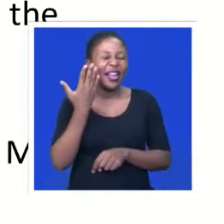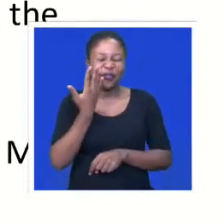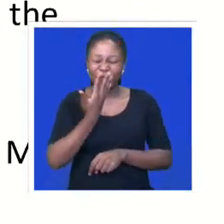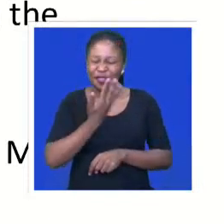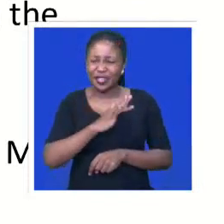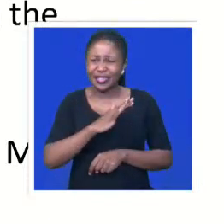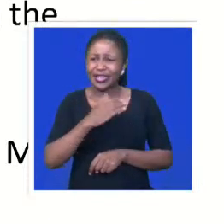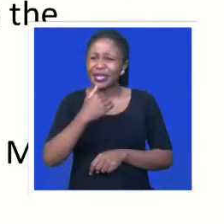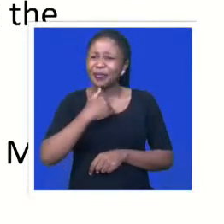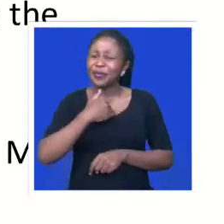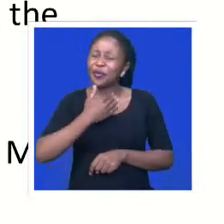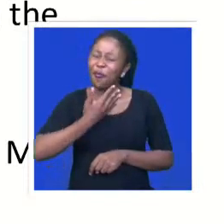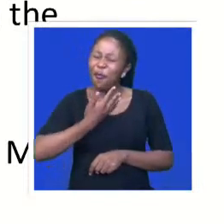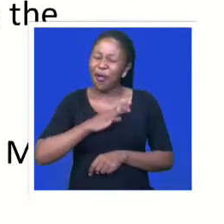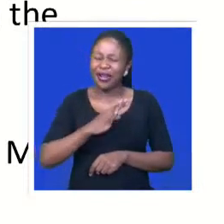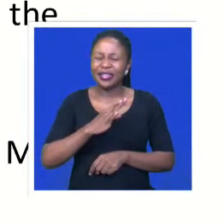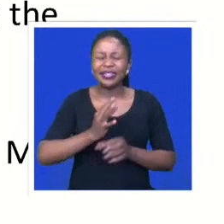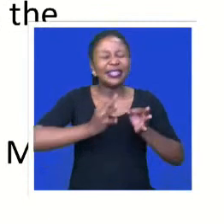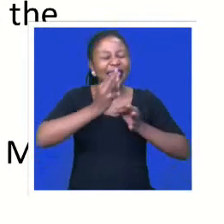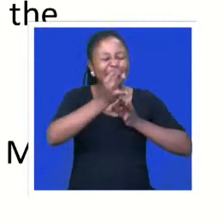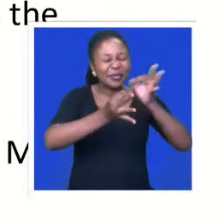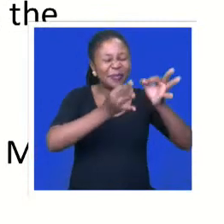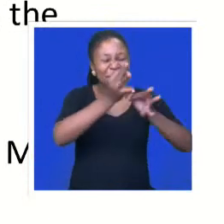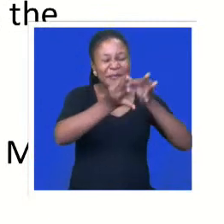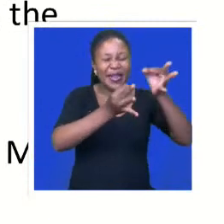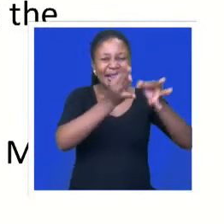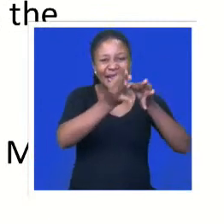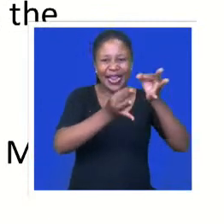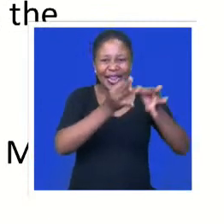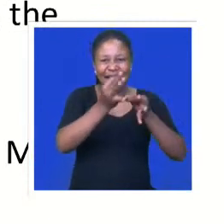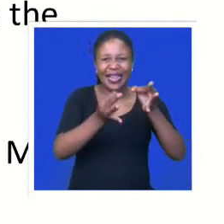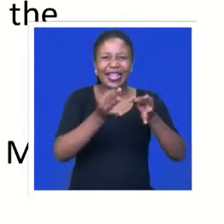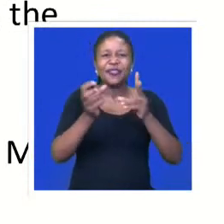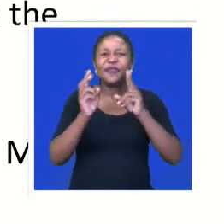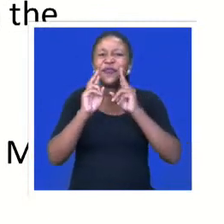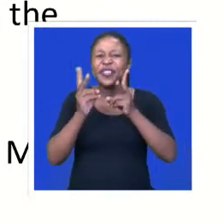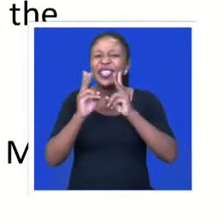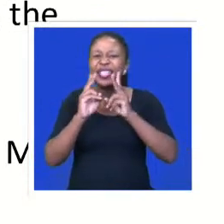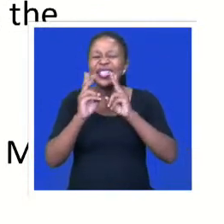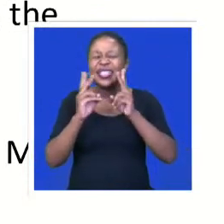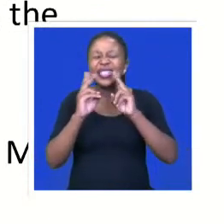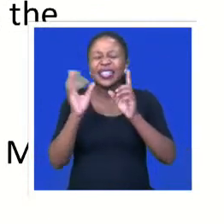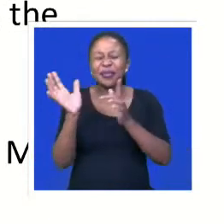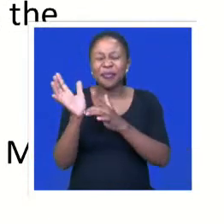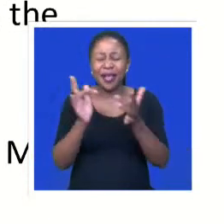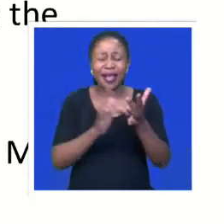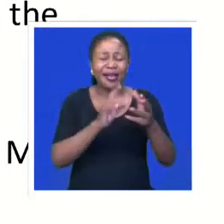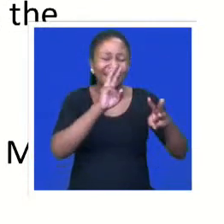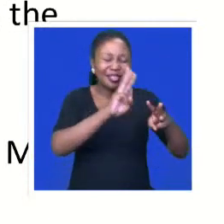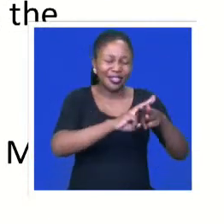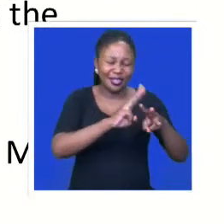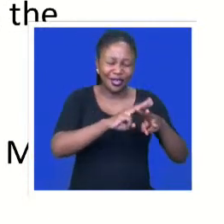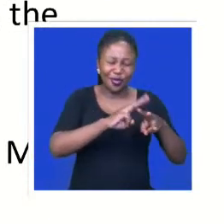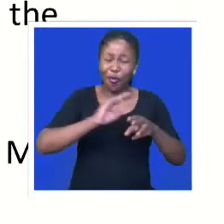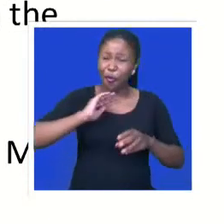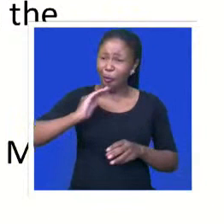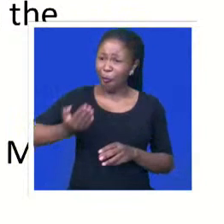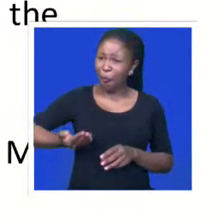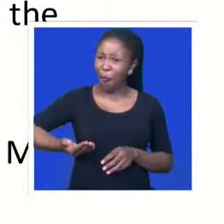account of Mary's visit to Elizabeth, explain the importance of Mary's visit to